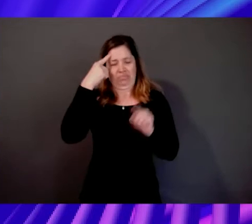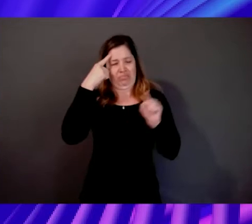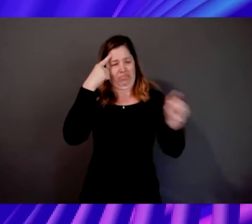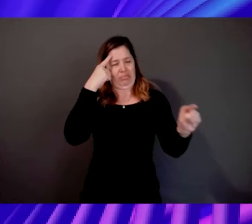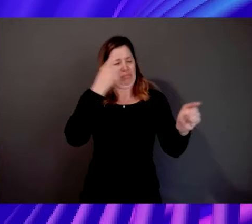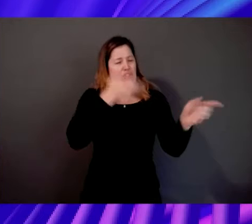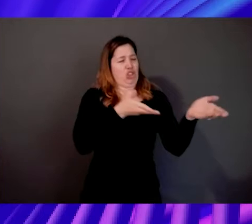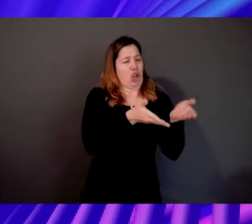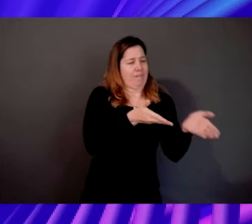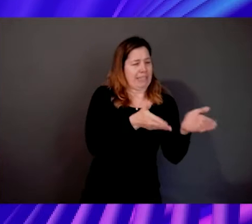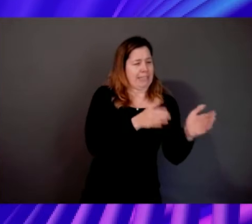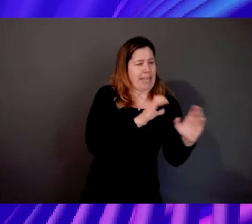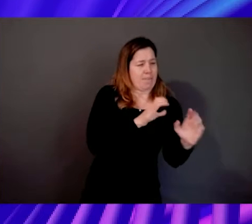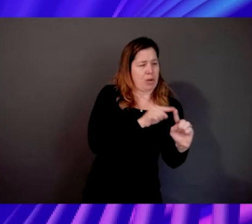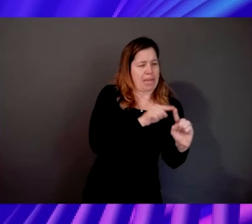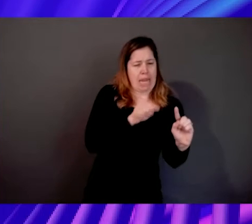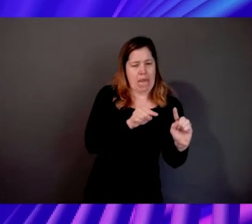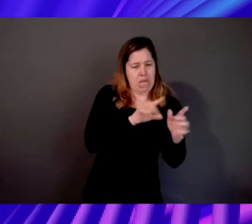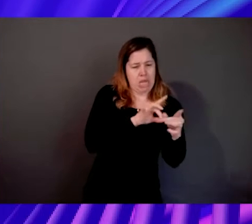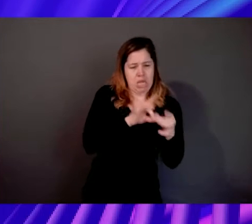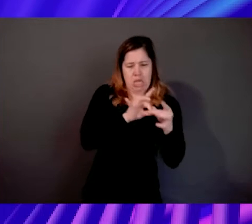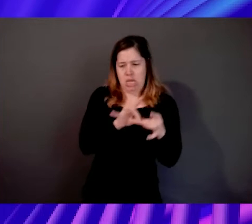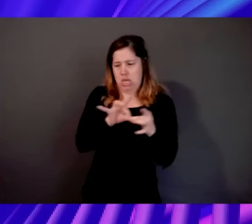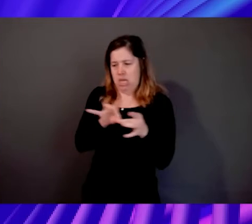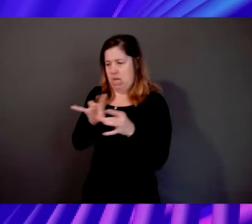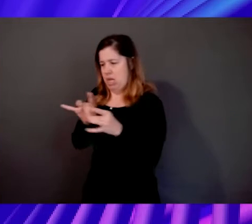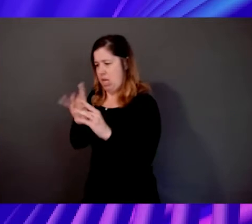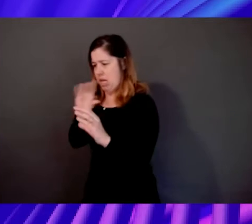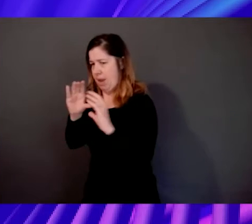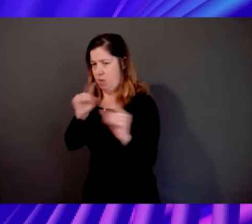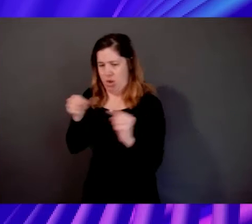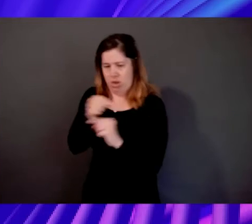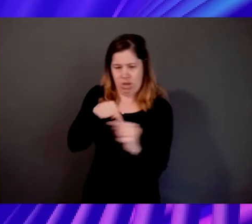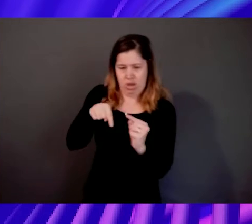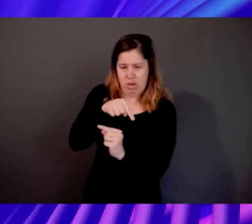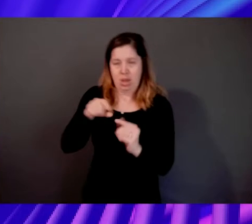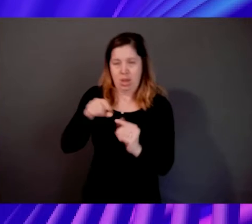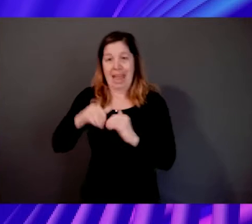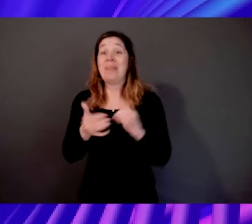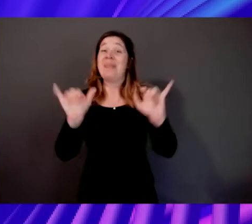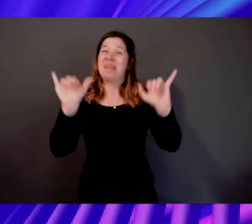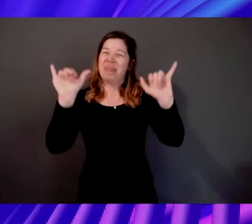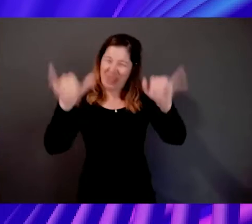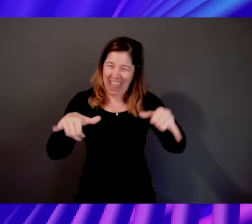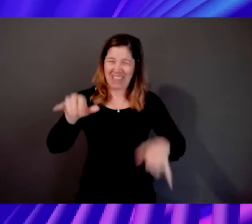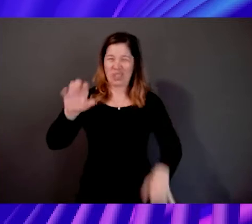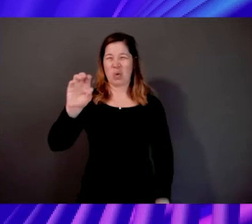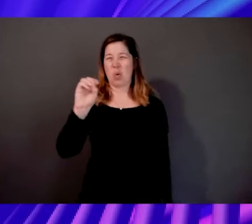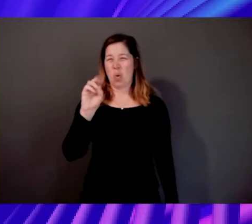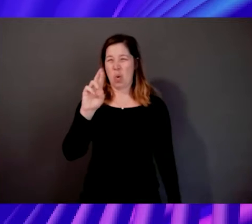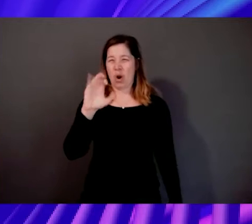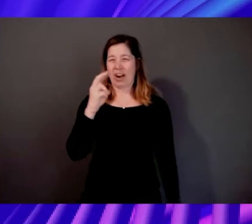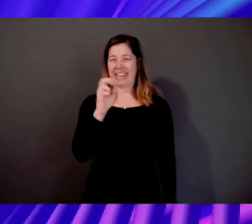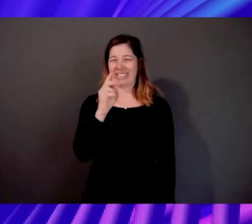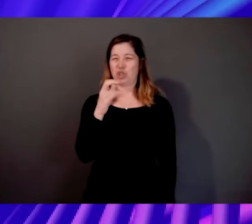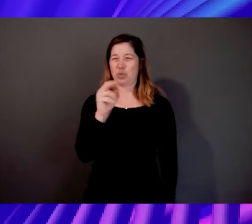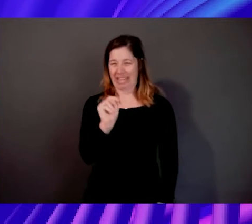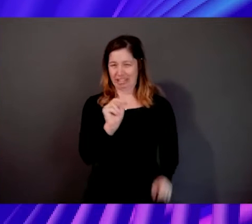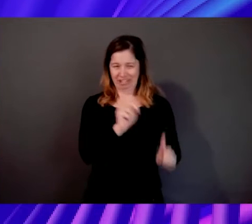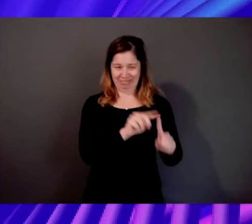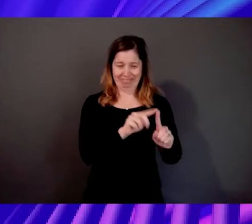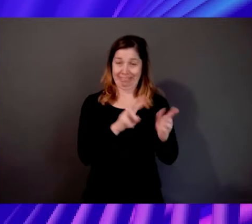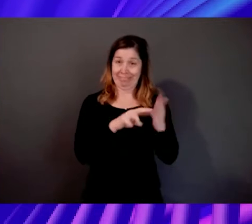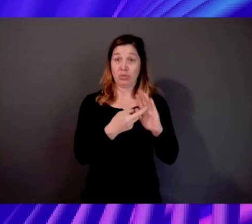with each other? How do they interact with each other, right? So this is where orchestration and choreography comes into picture. So these are basically two different